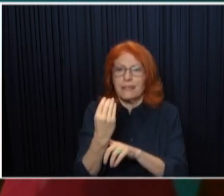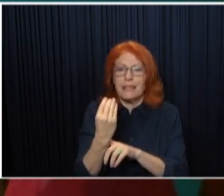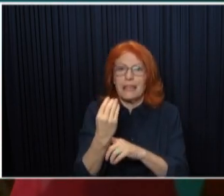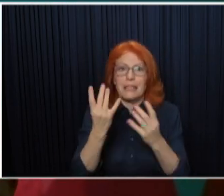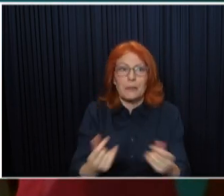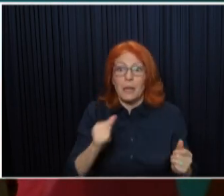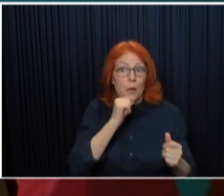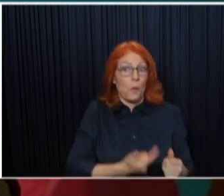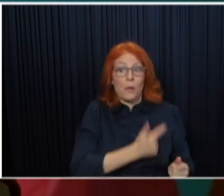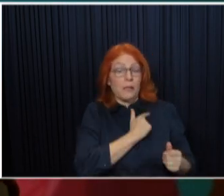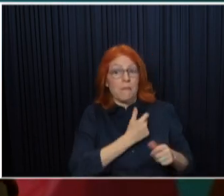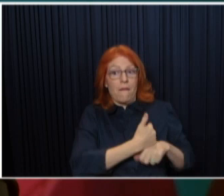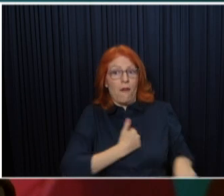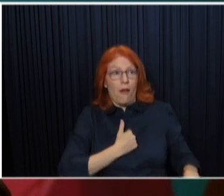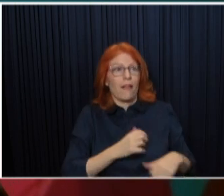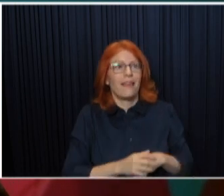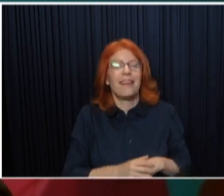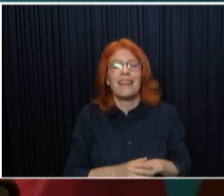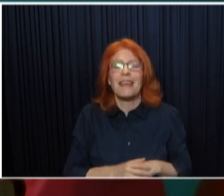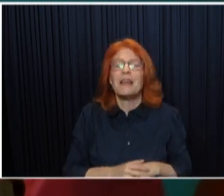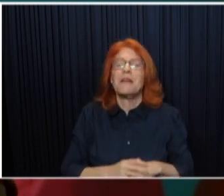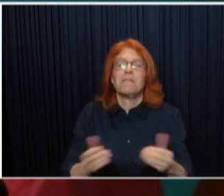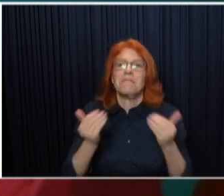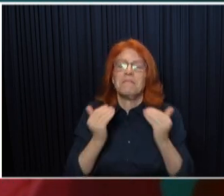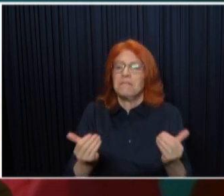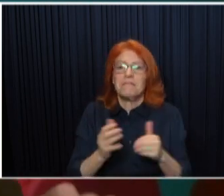me. Here we go.